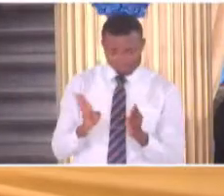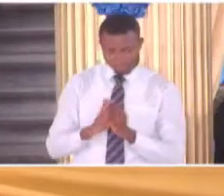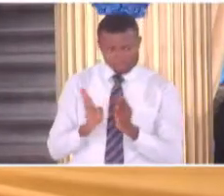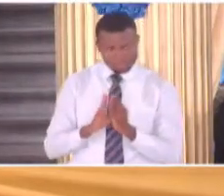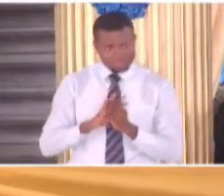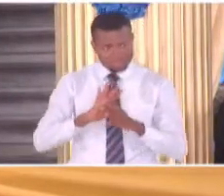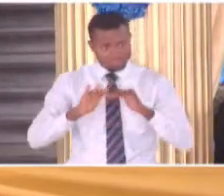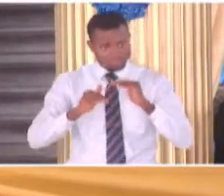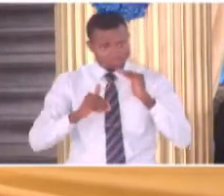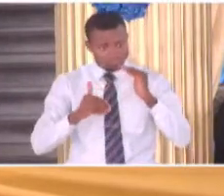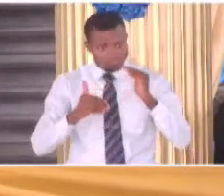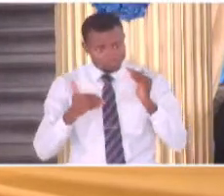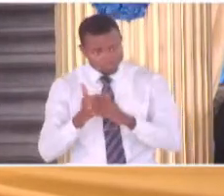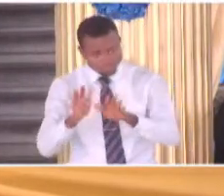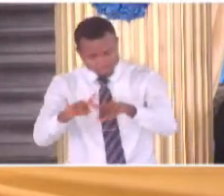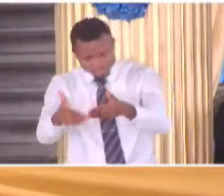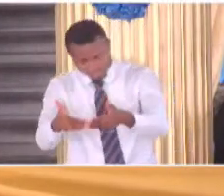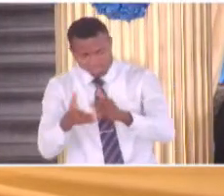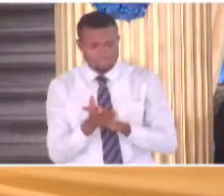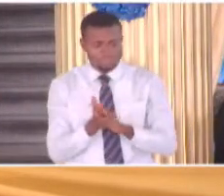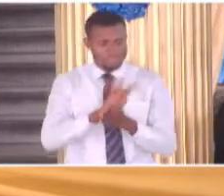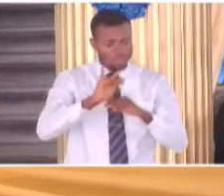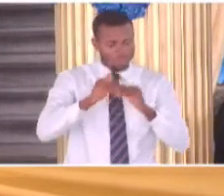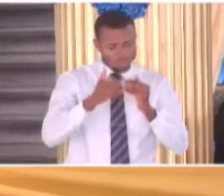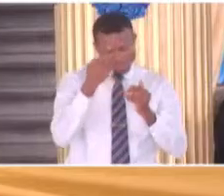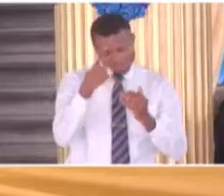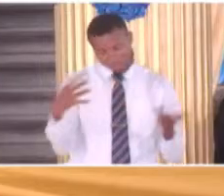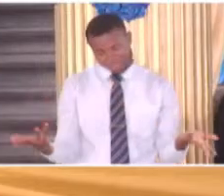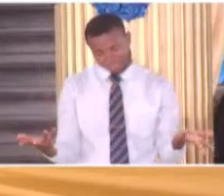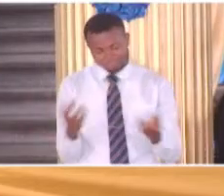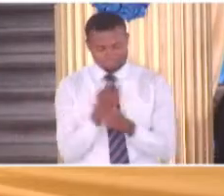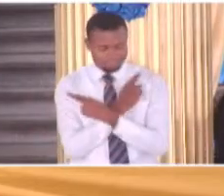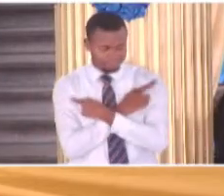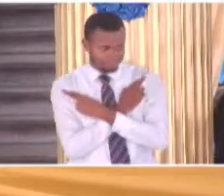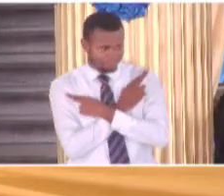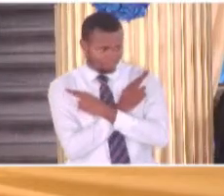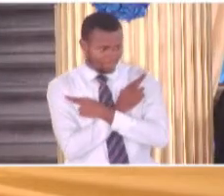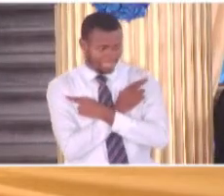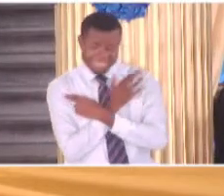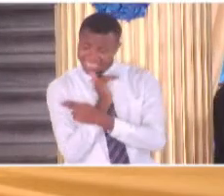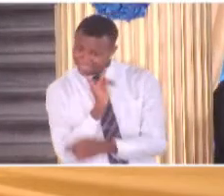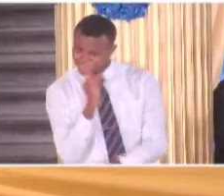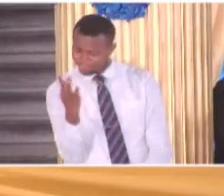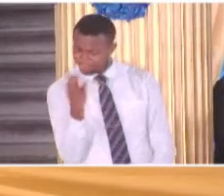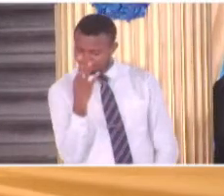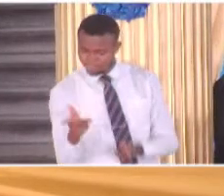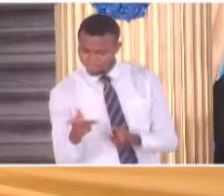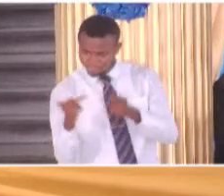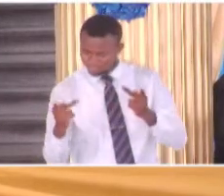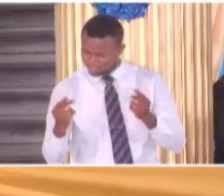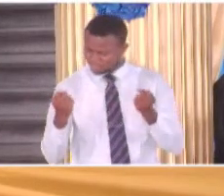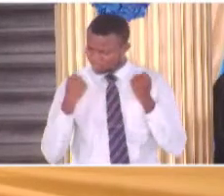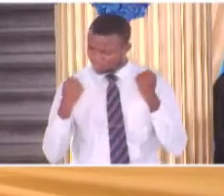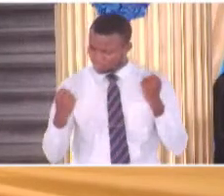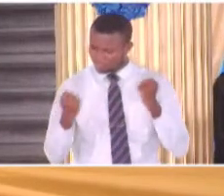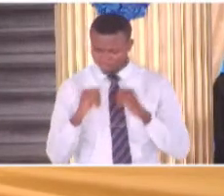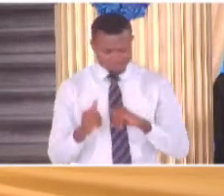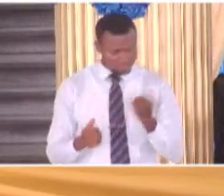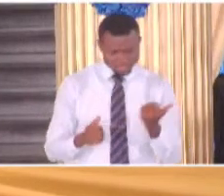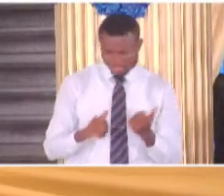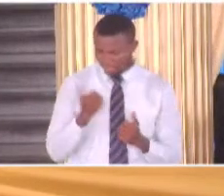and well-kept spaces for relaxation, a food court, gym, and other